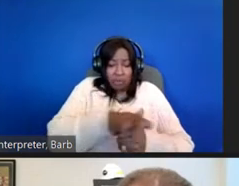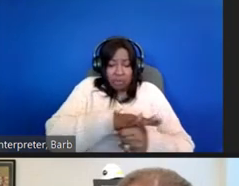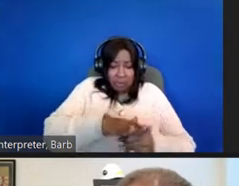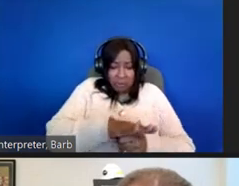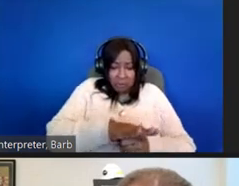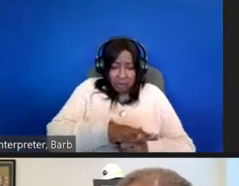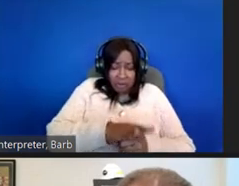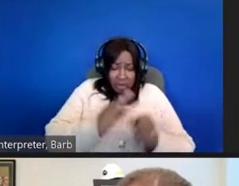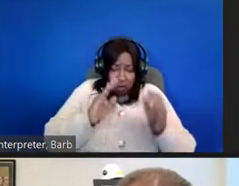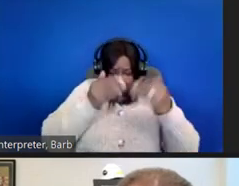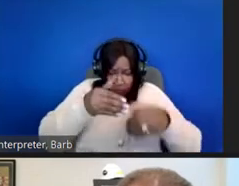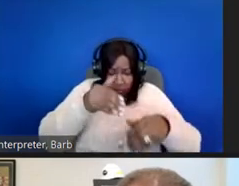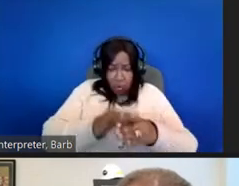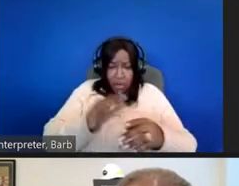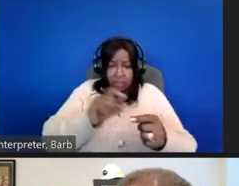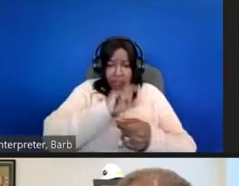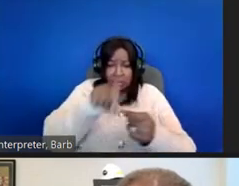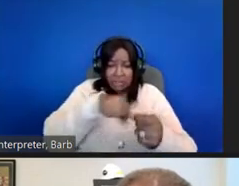or more,